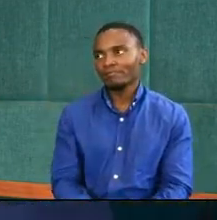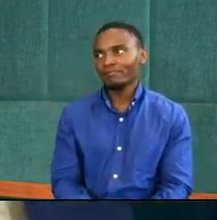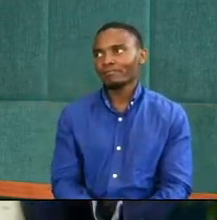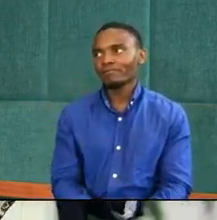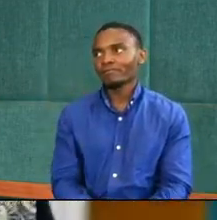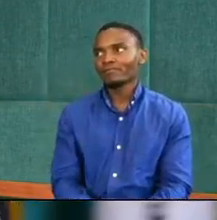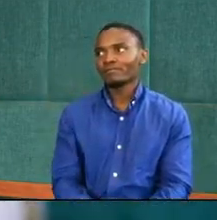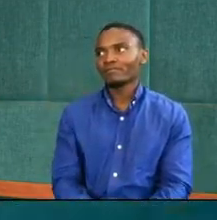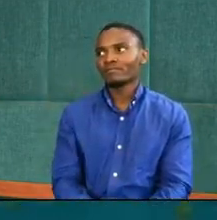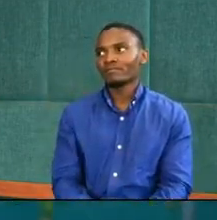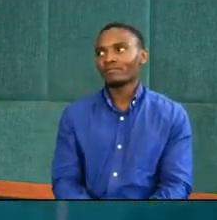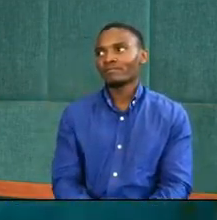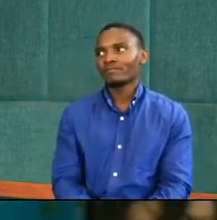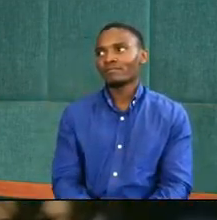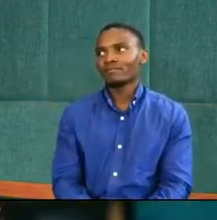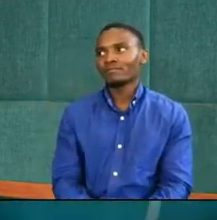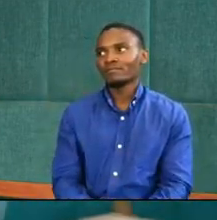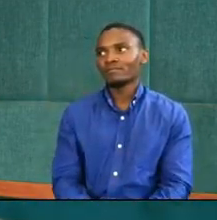Okay,